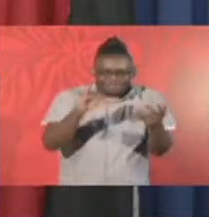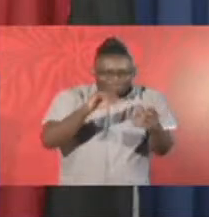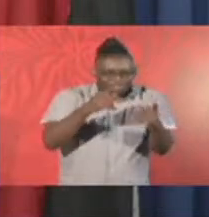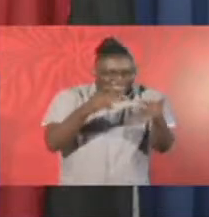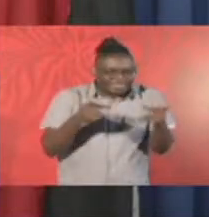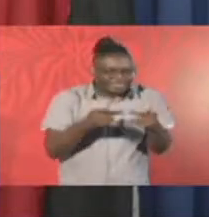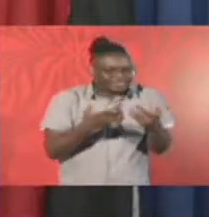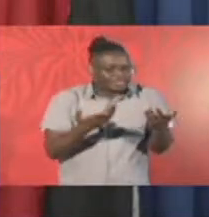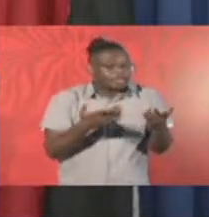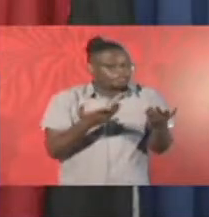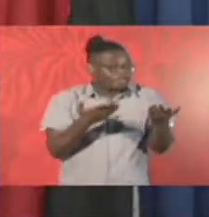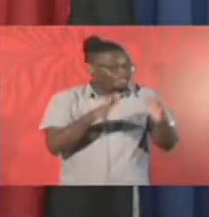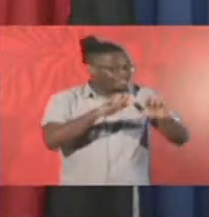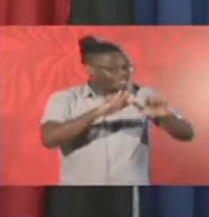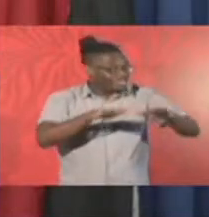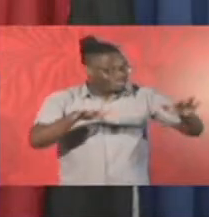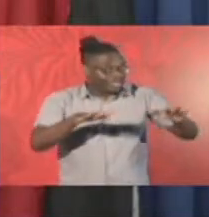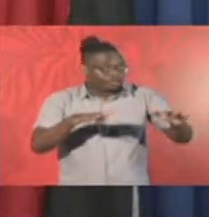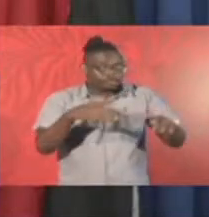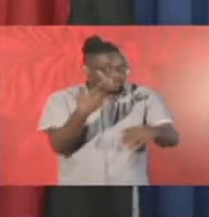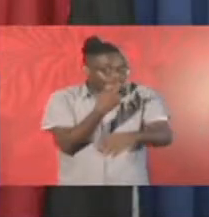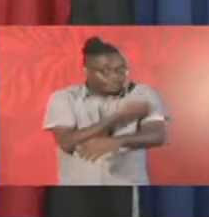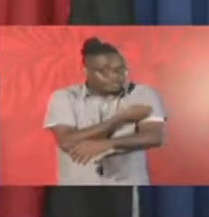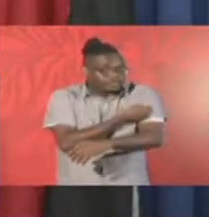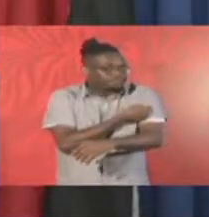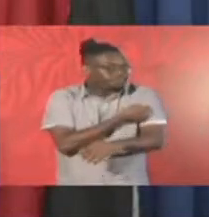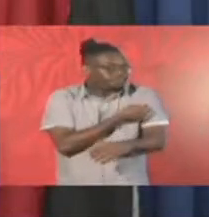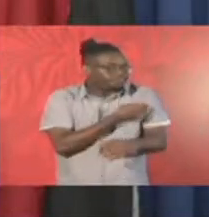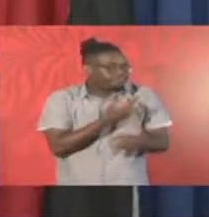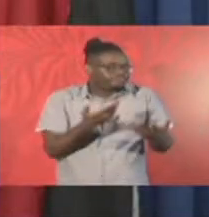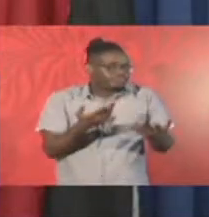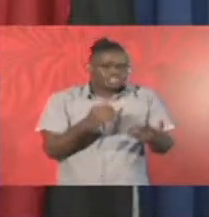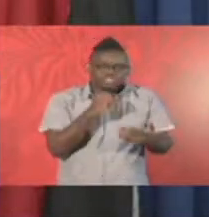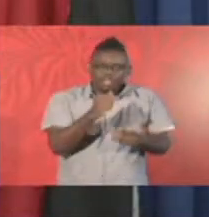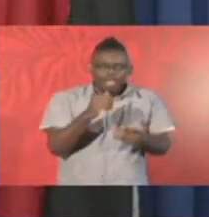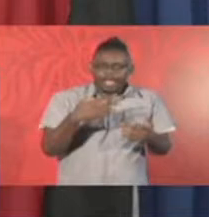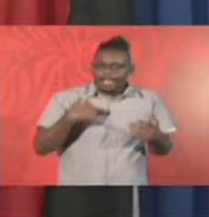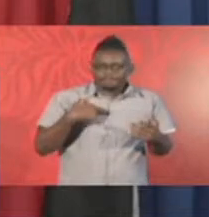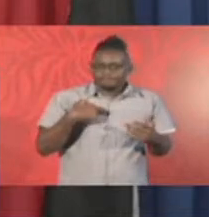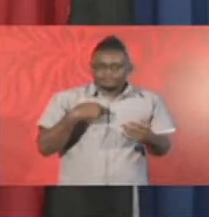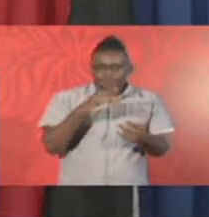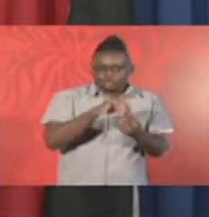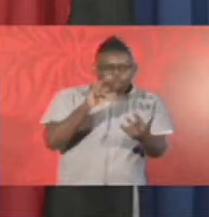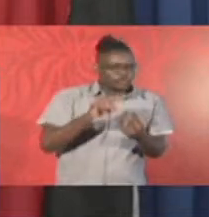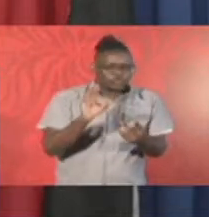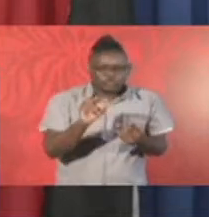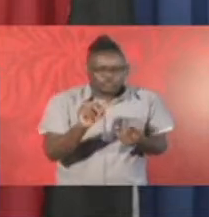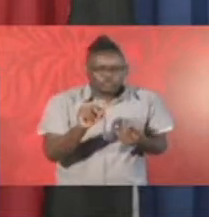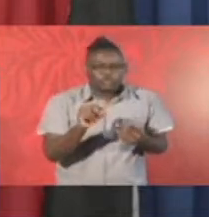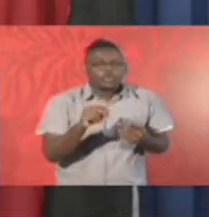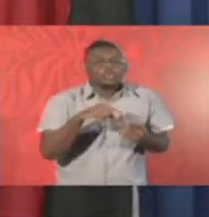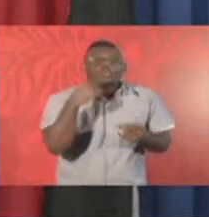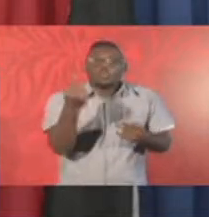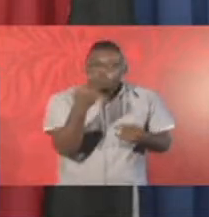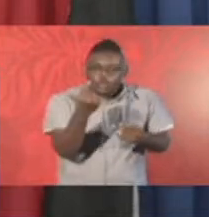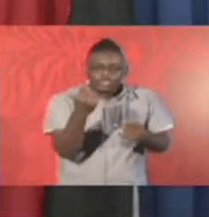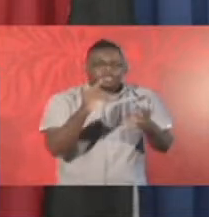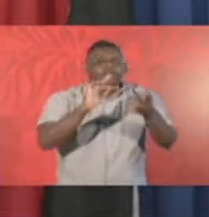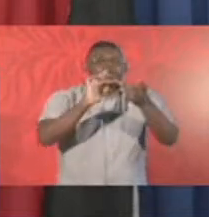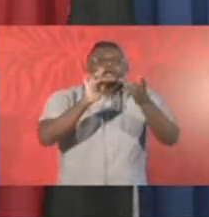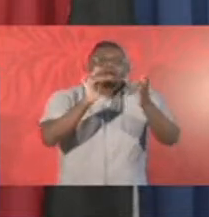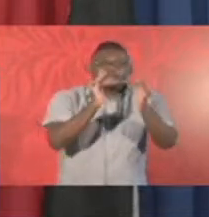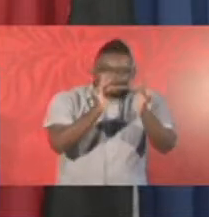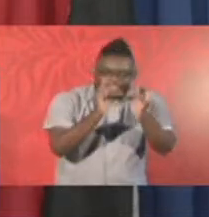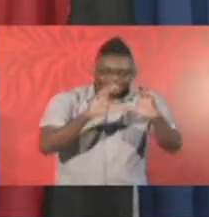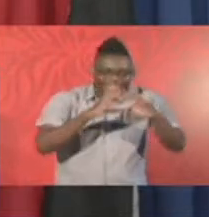are not vaccinated will have the option to have their education through the virtual system,